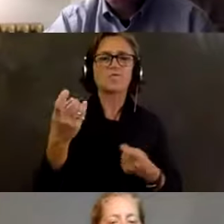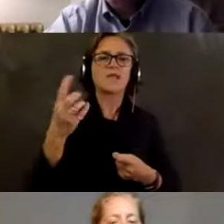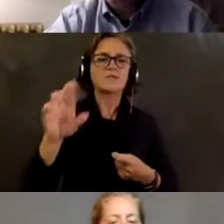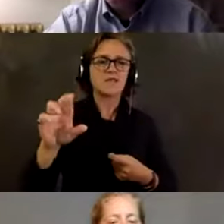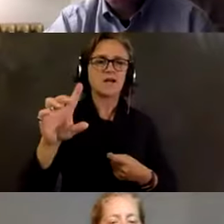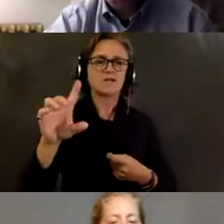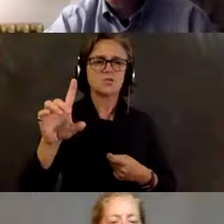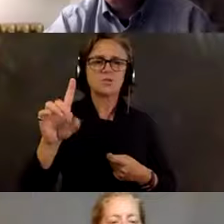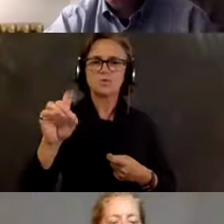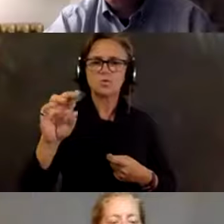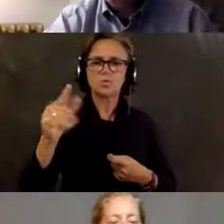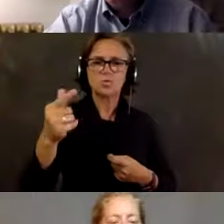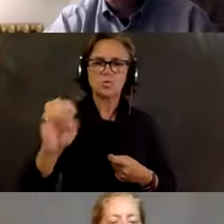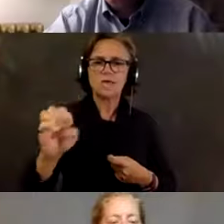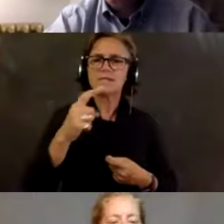who are raising